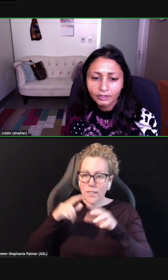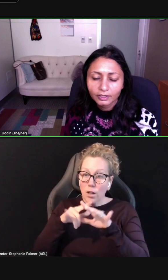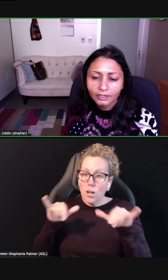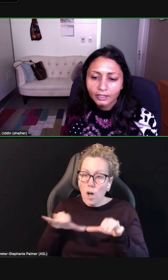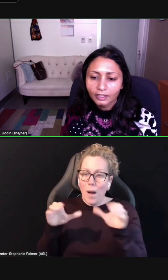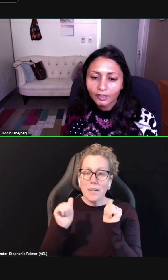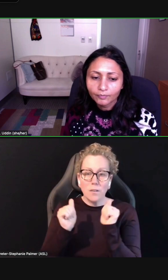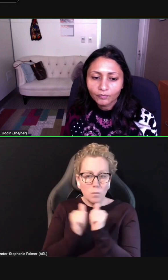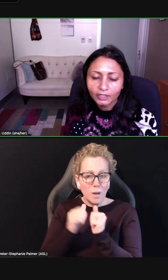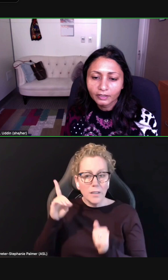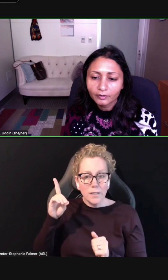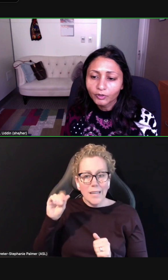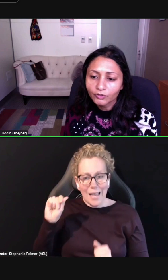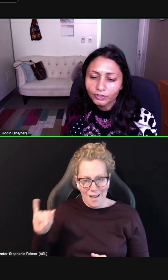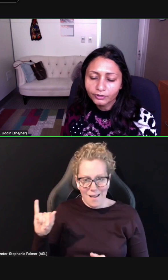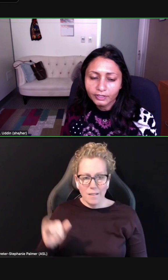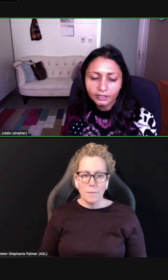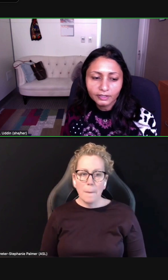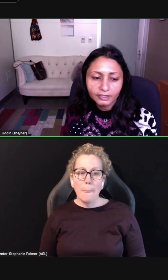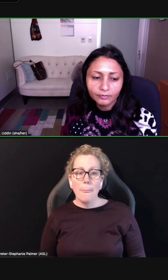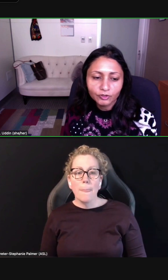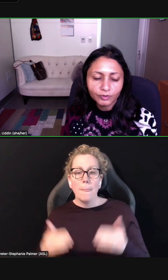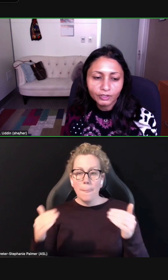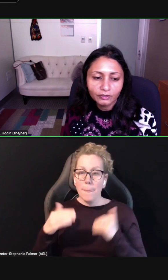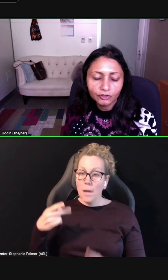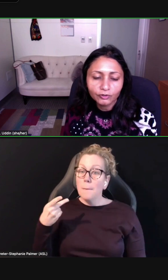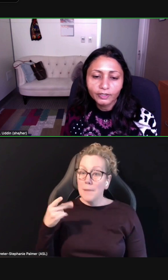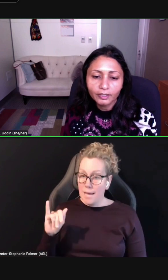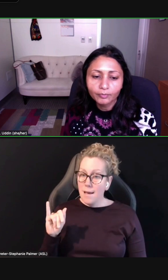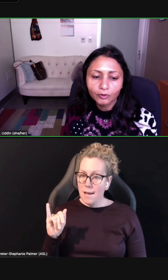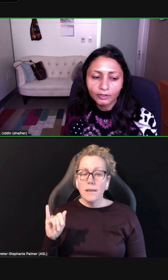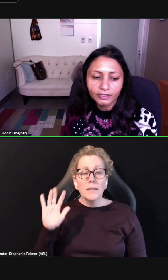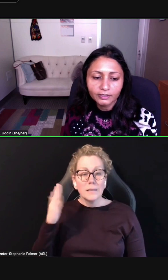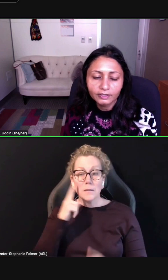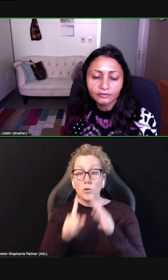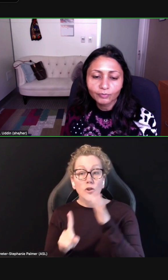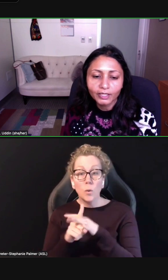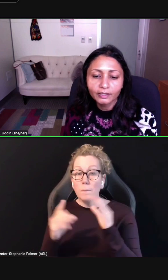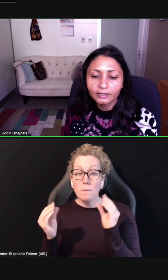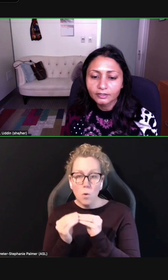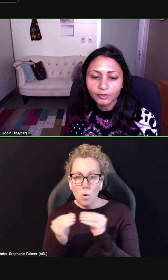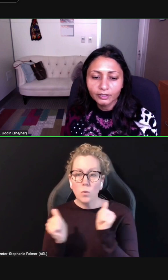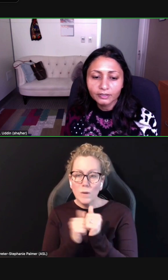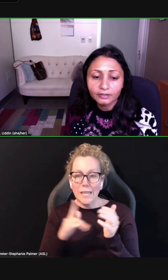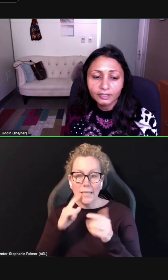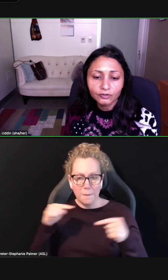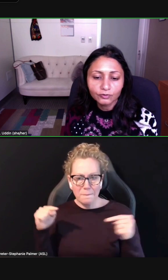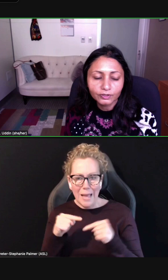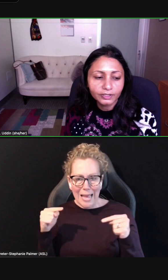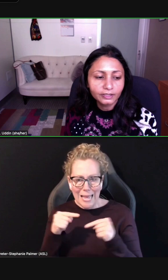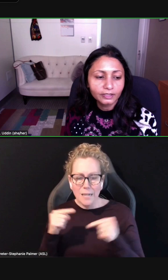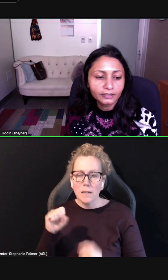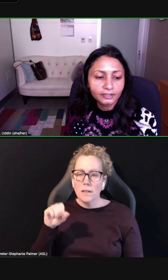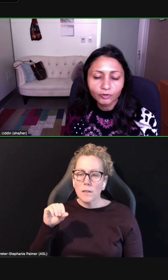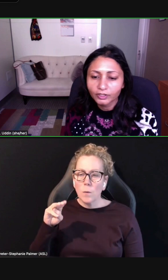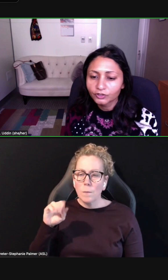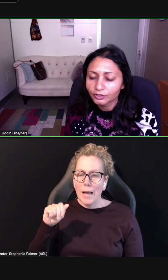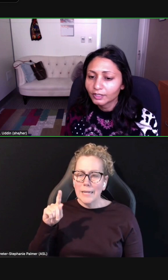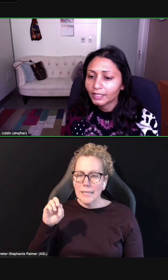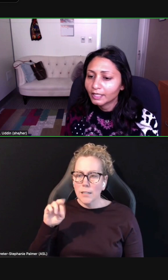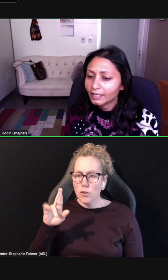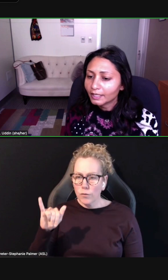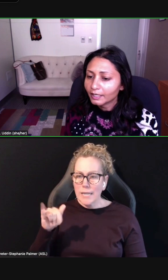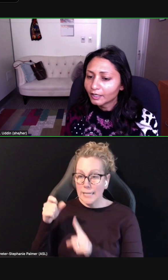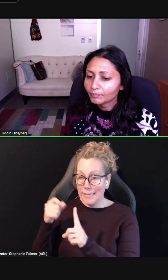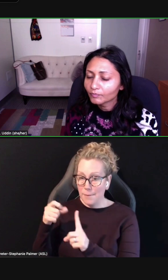active. And the posterior insula seems to be showing up more in studies of pain and somatosensory and